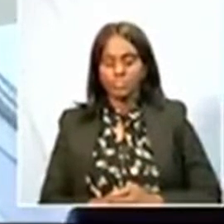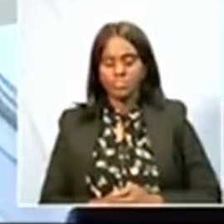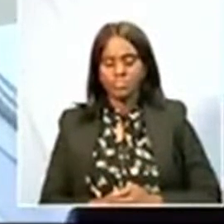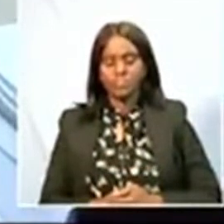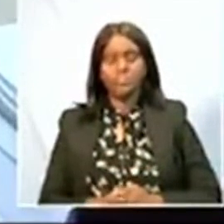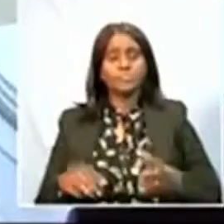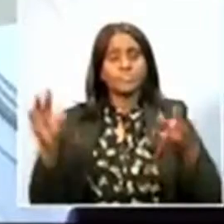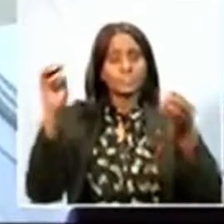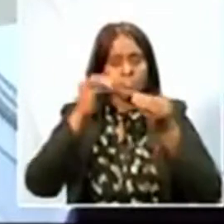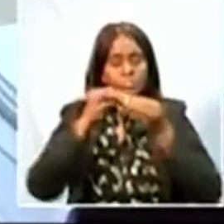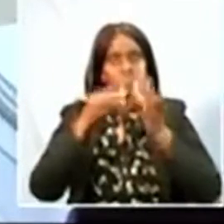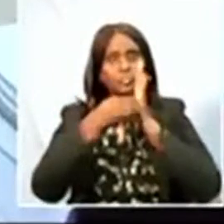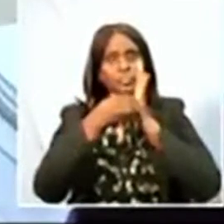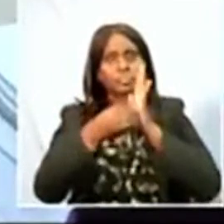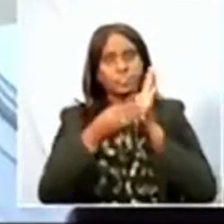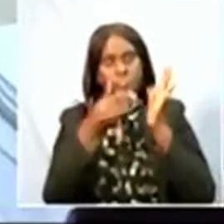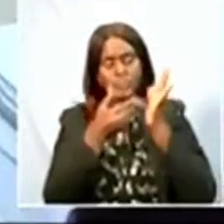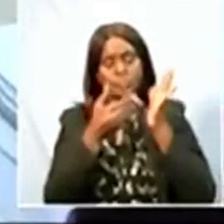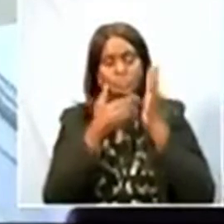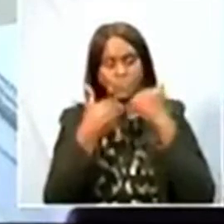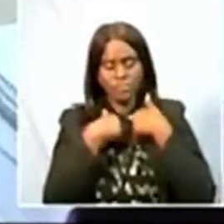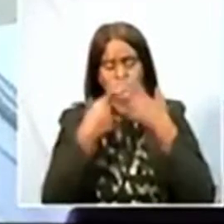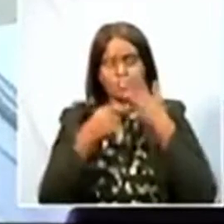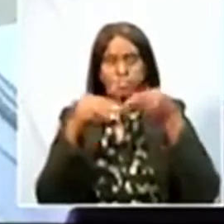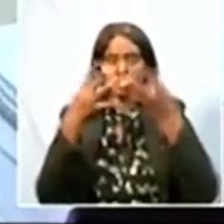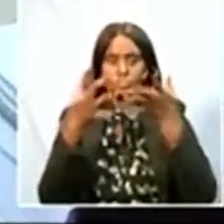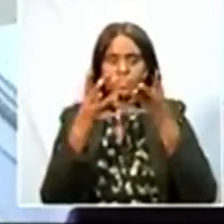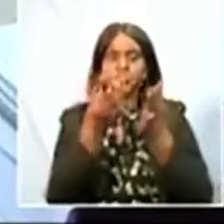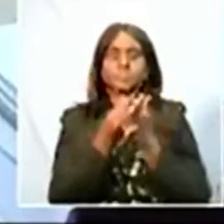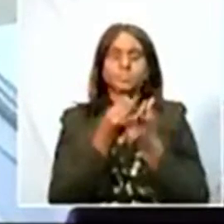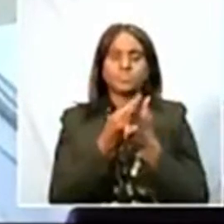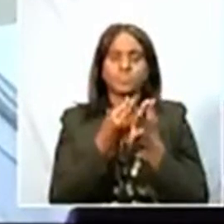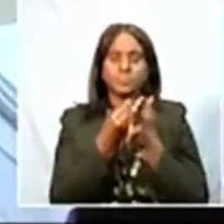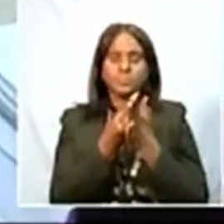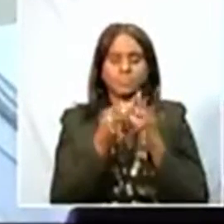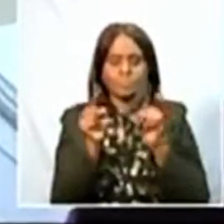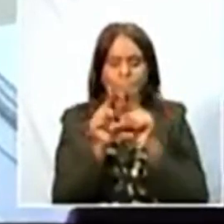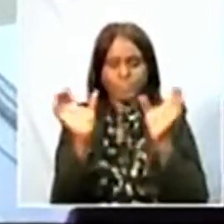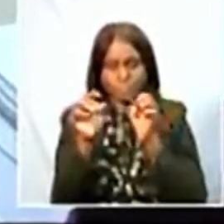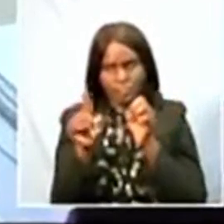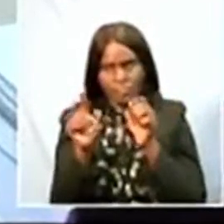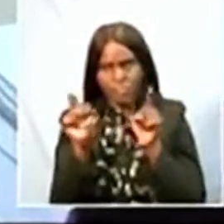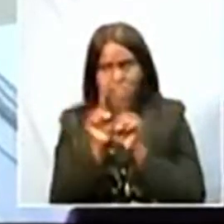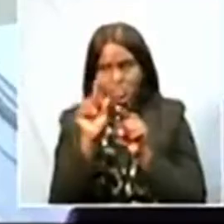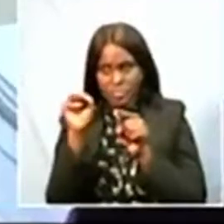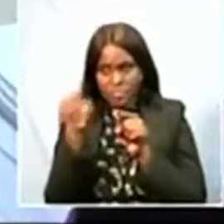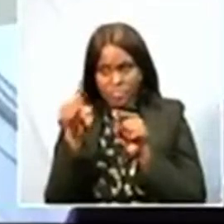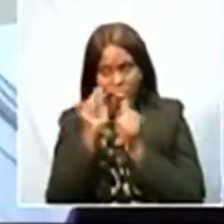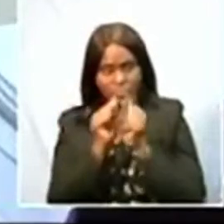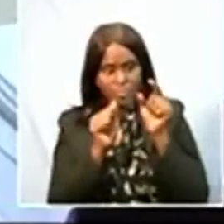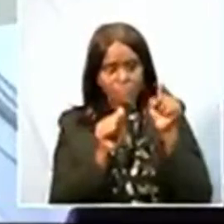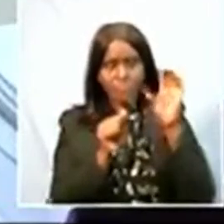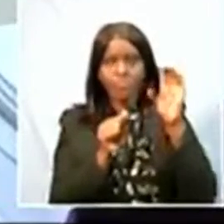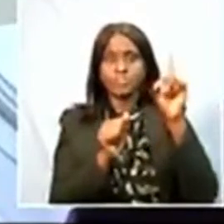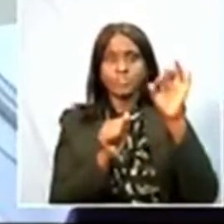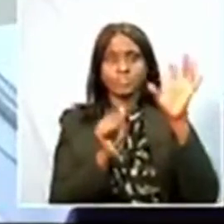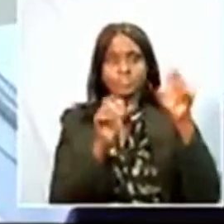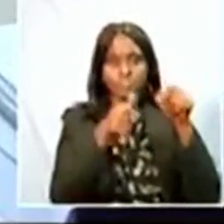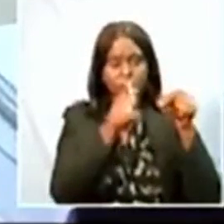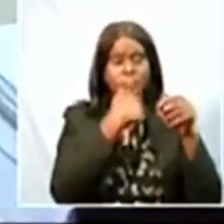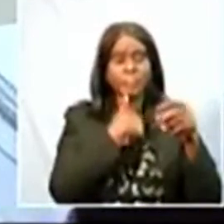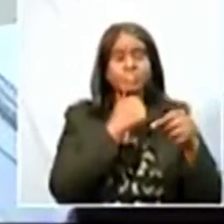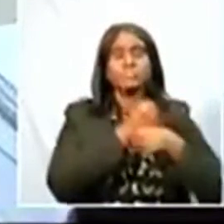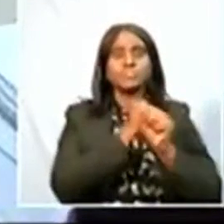The top leadership have released the money. The council, the MP and the CDF committee have